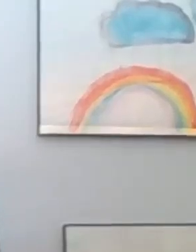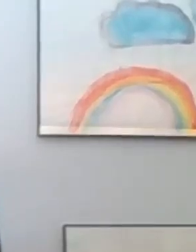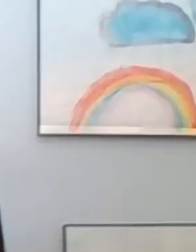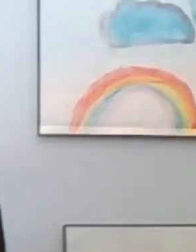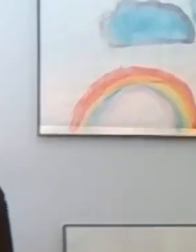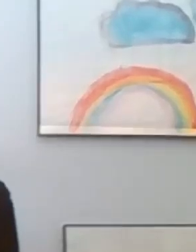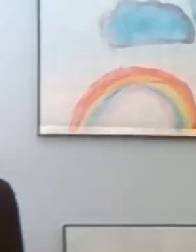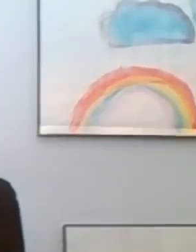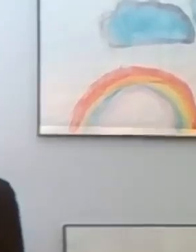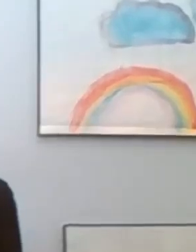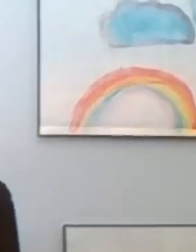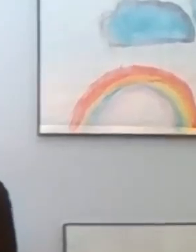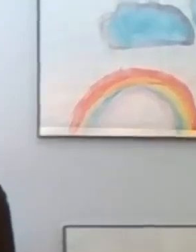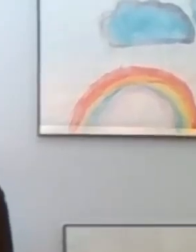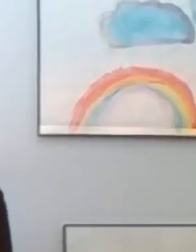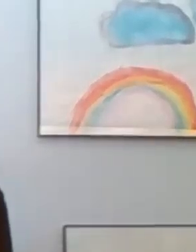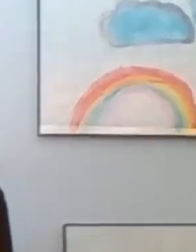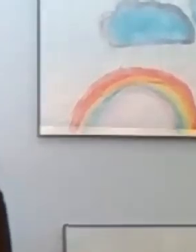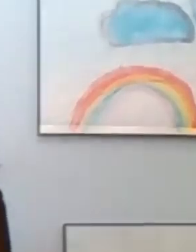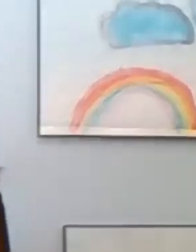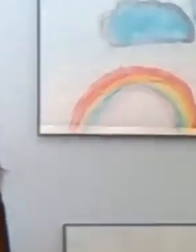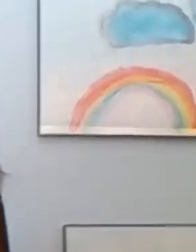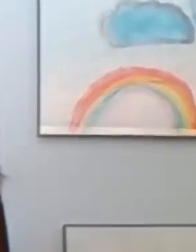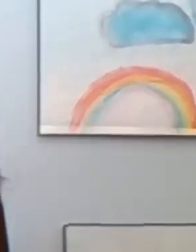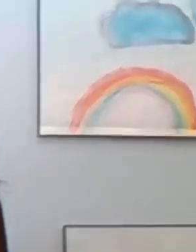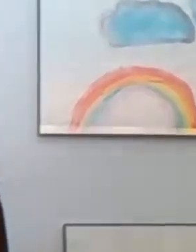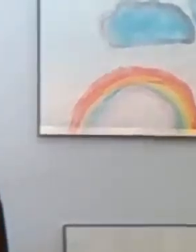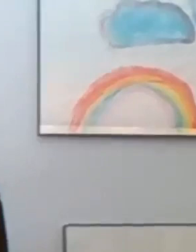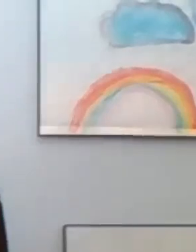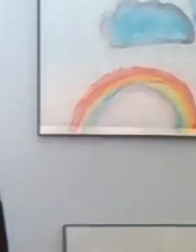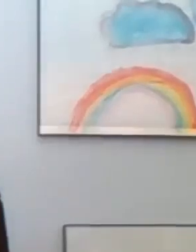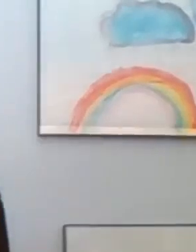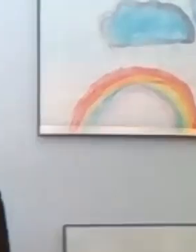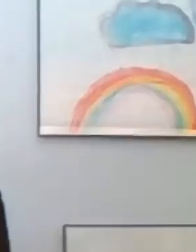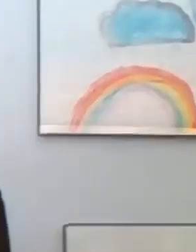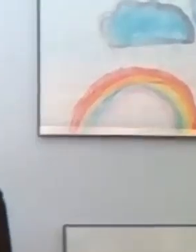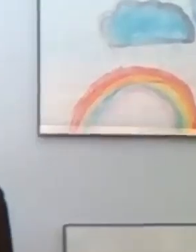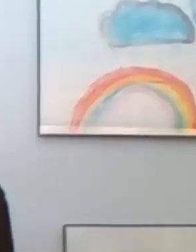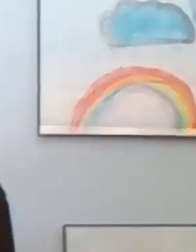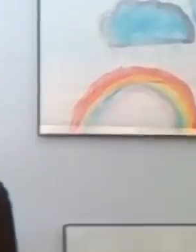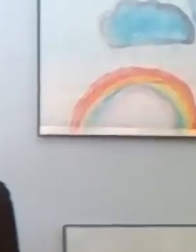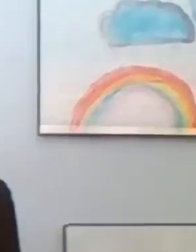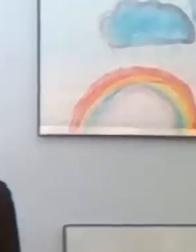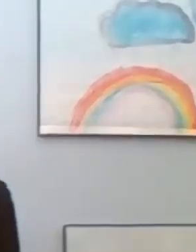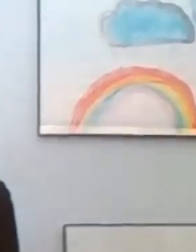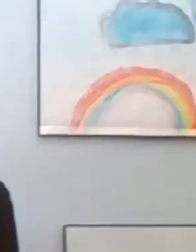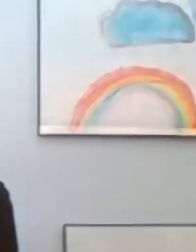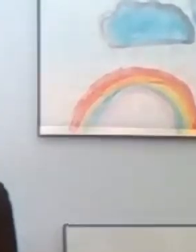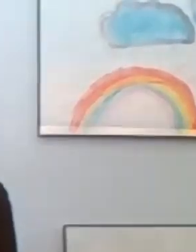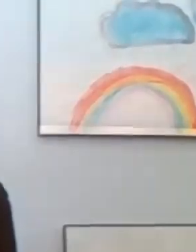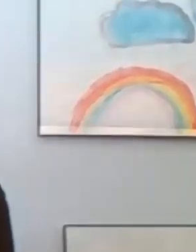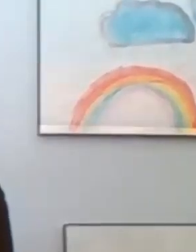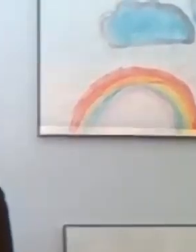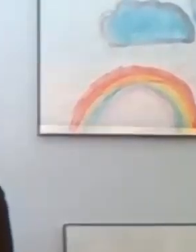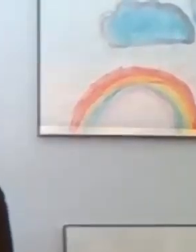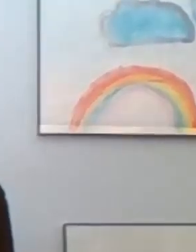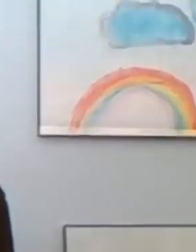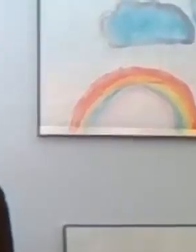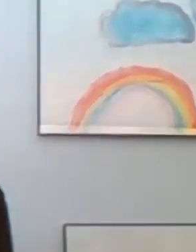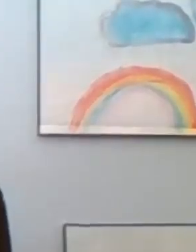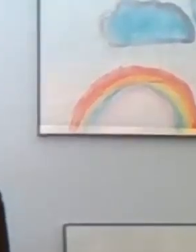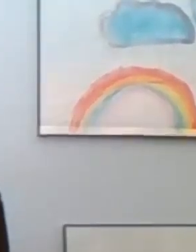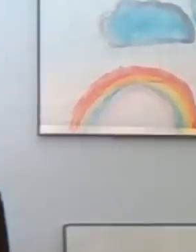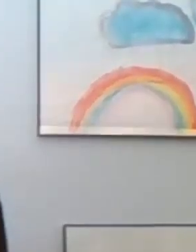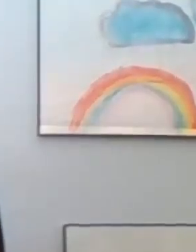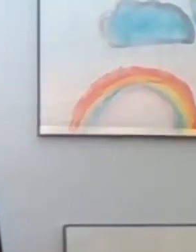we begin, I wanted to really thank all of you who are here on Facebook, and I wanted to thank all of the panelists who are here with us,